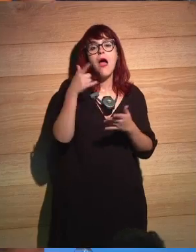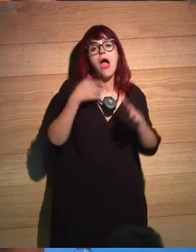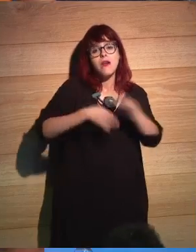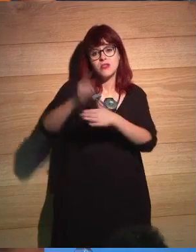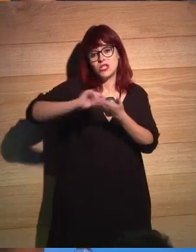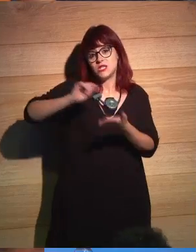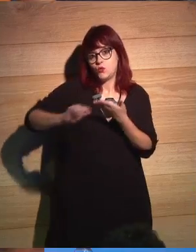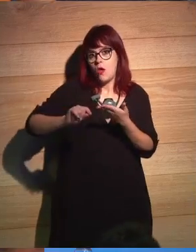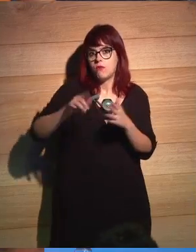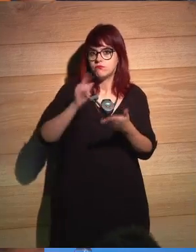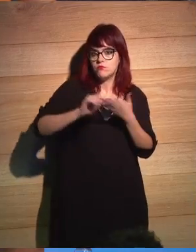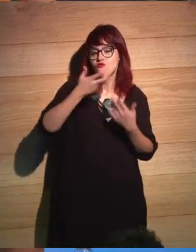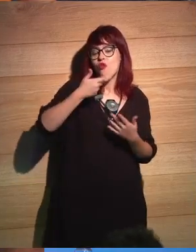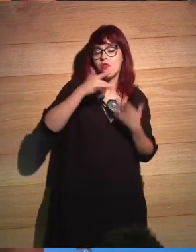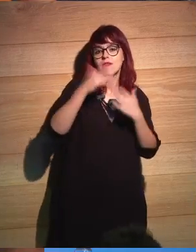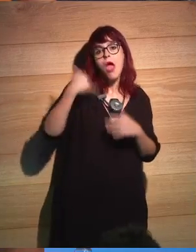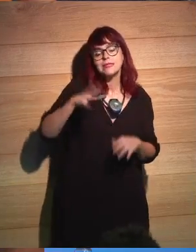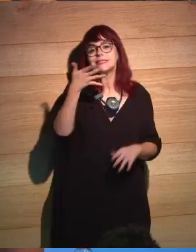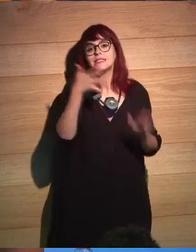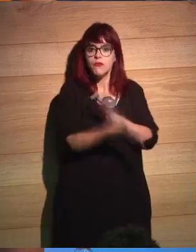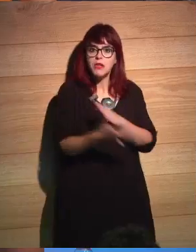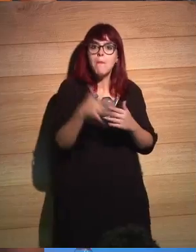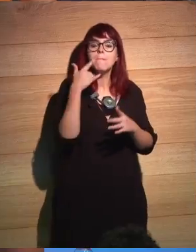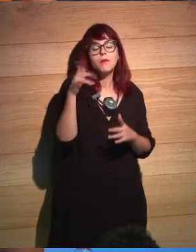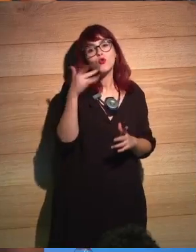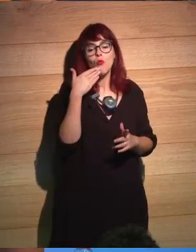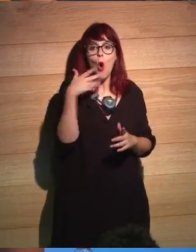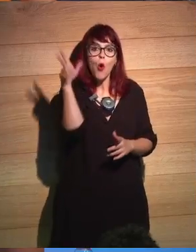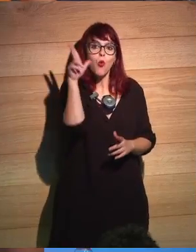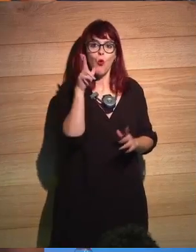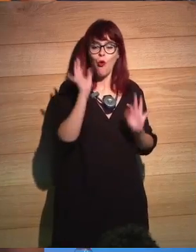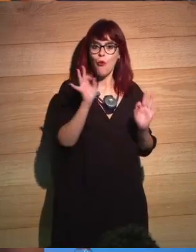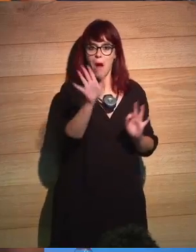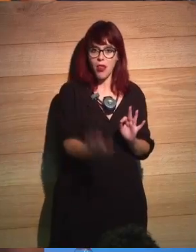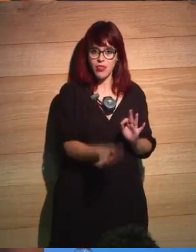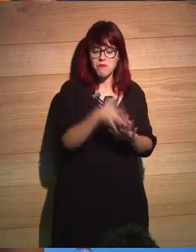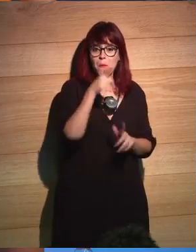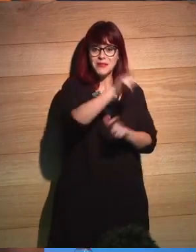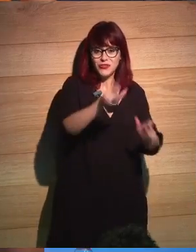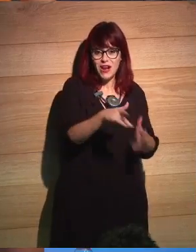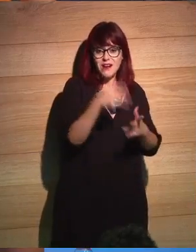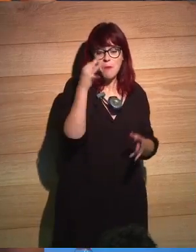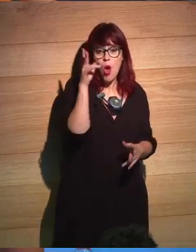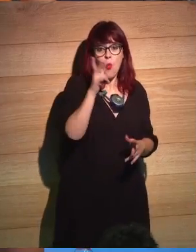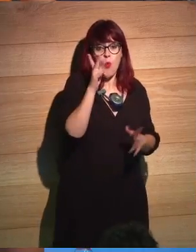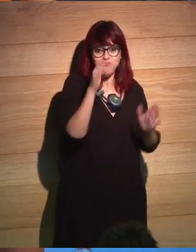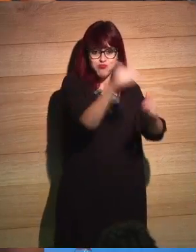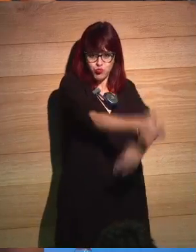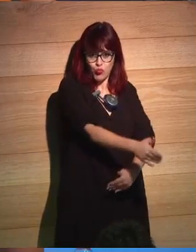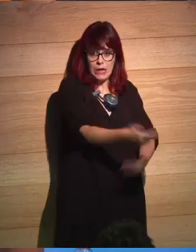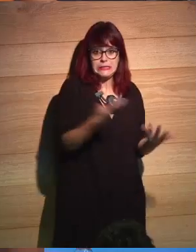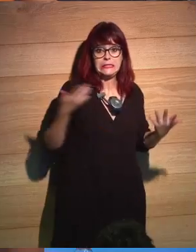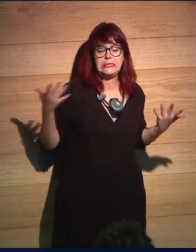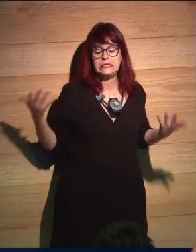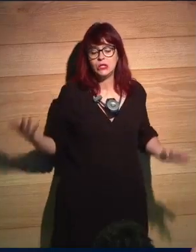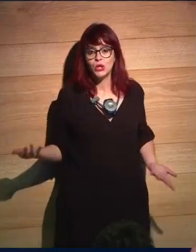you have access to books and to writing, at least you are a privileged person within a country where